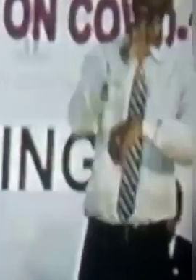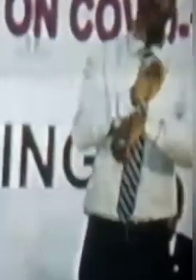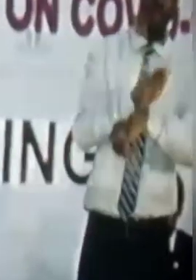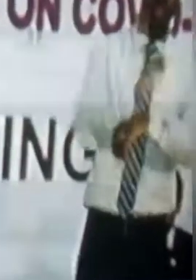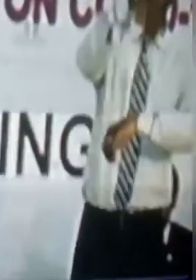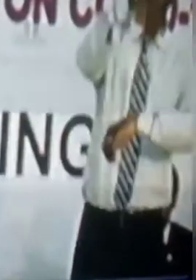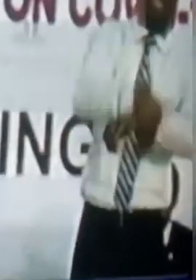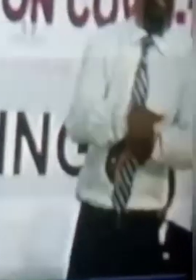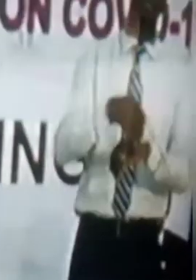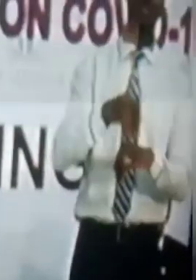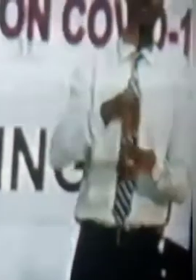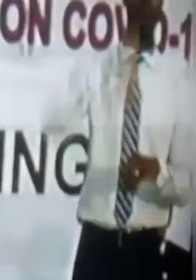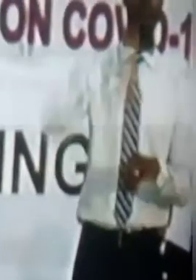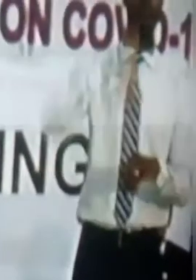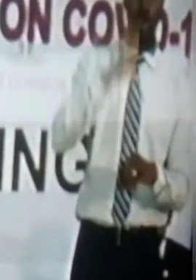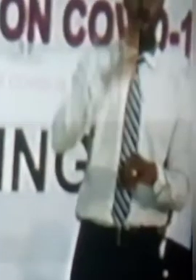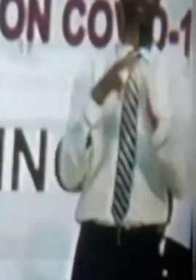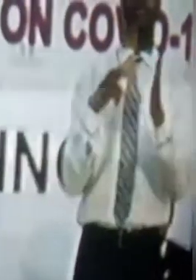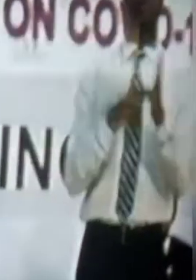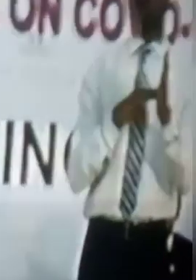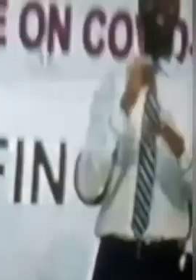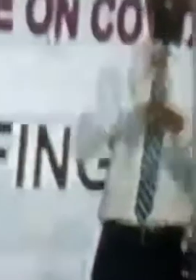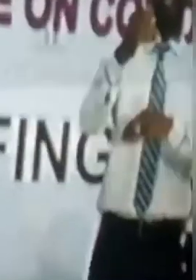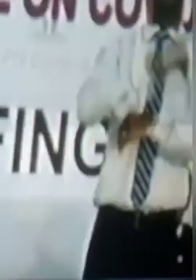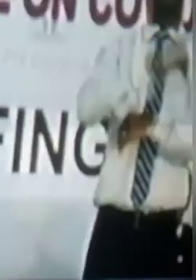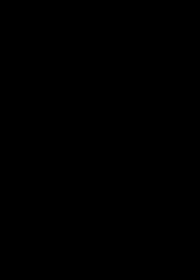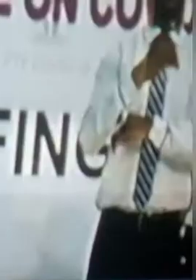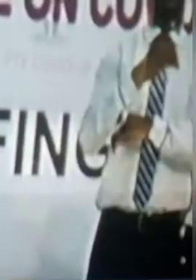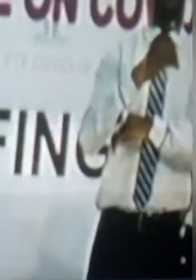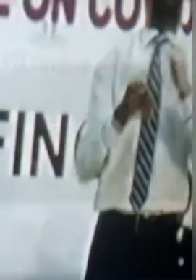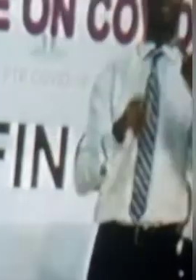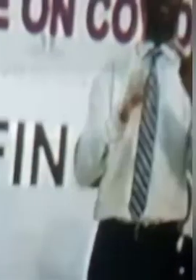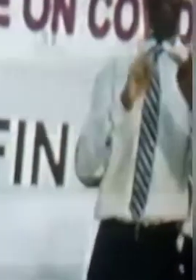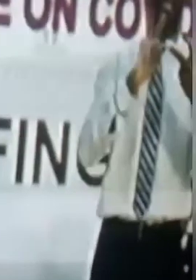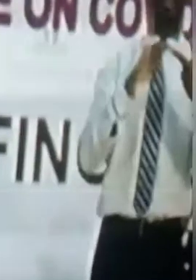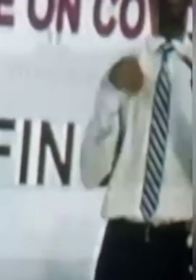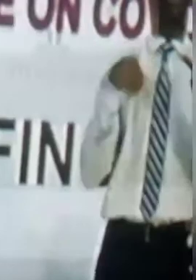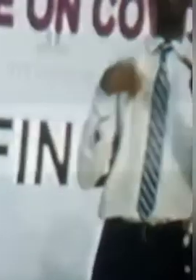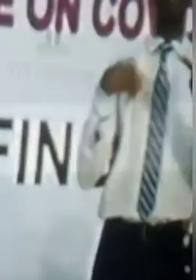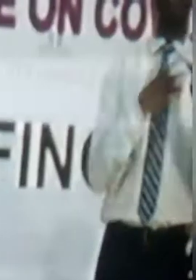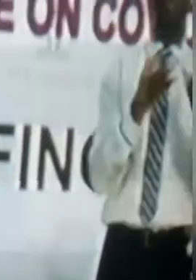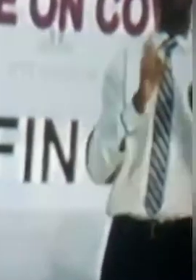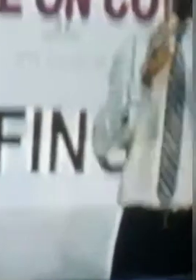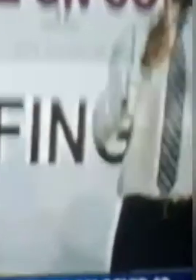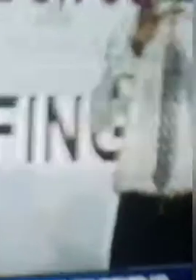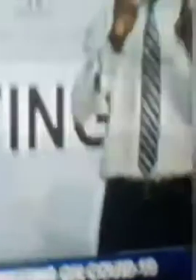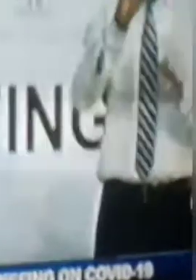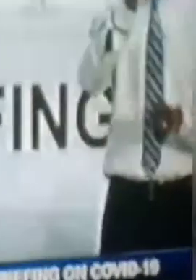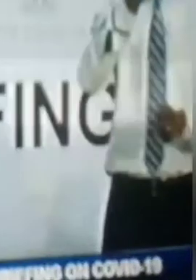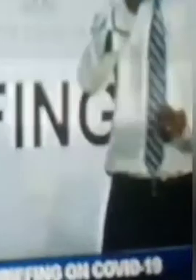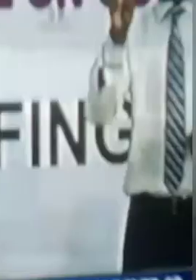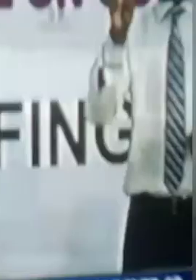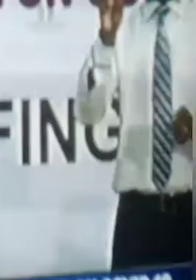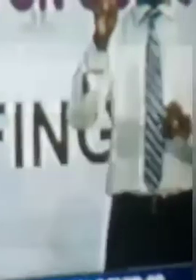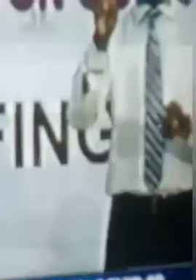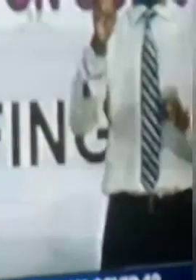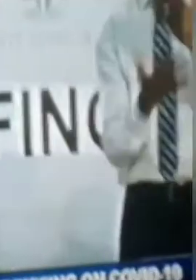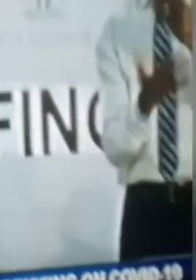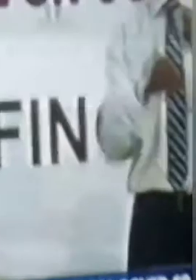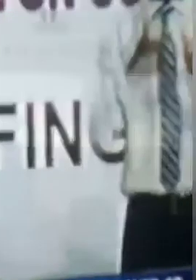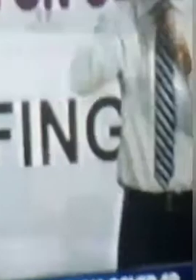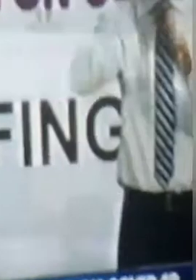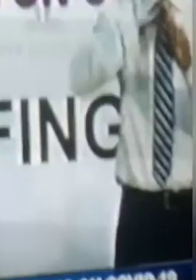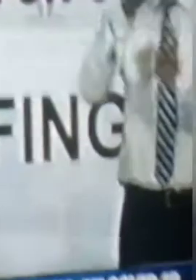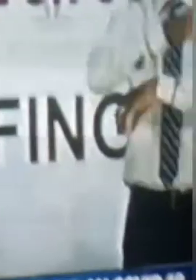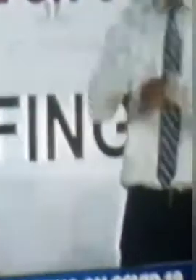day. The third one is we plan to test 200 samples per day in Lagos and 100 samples